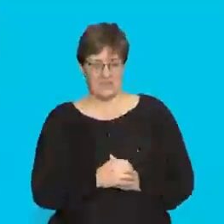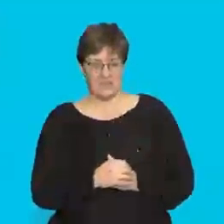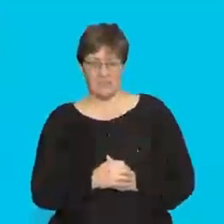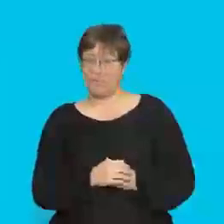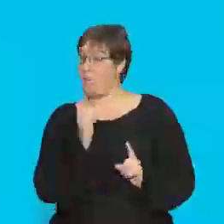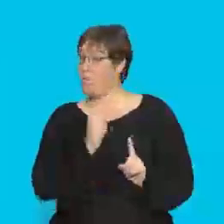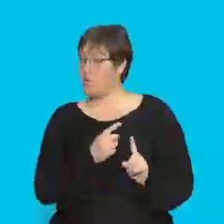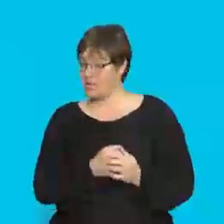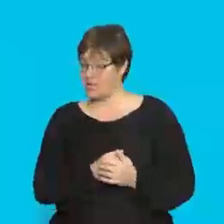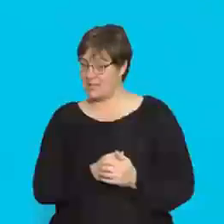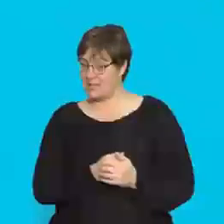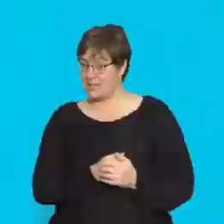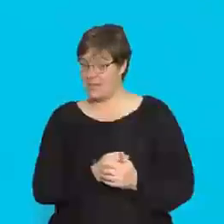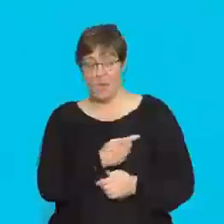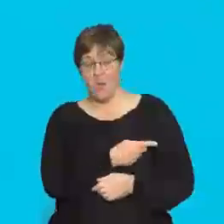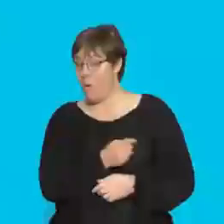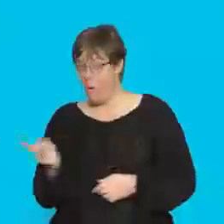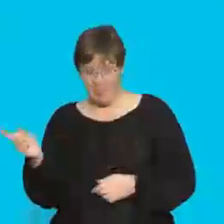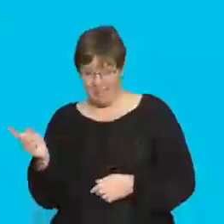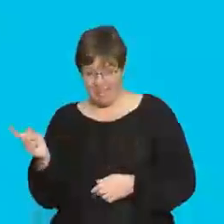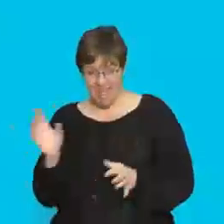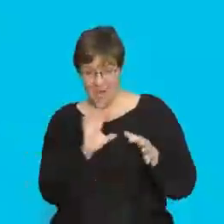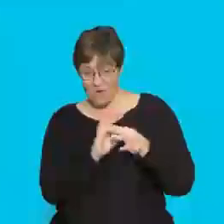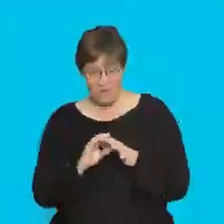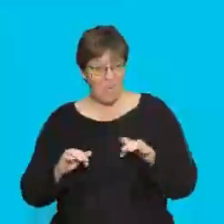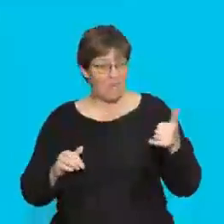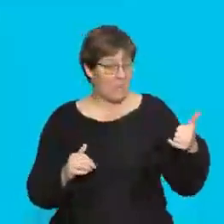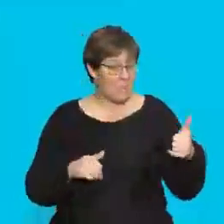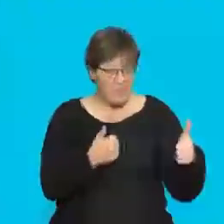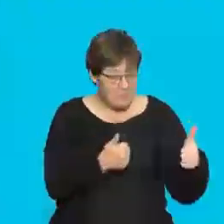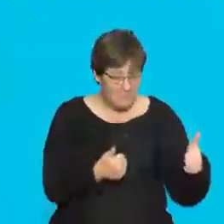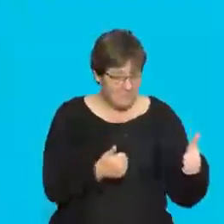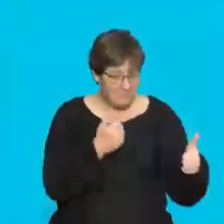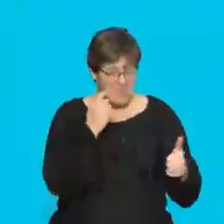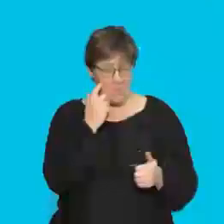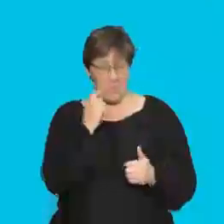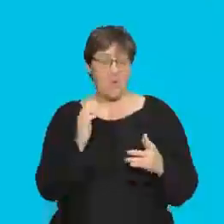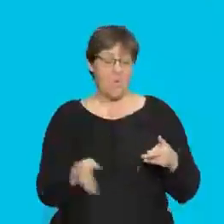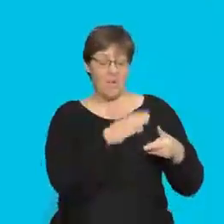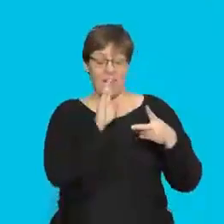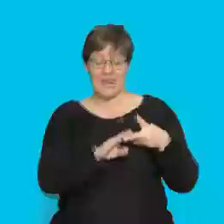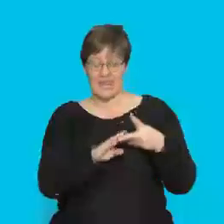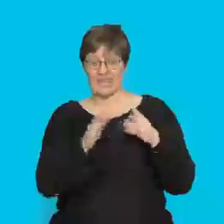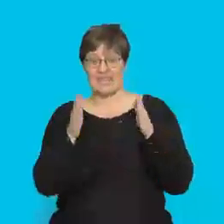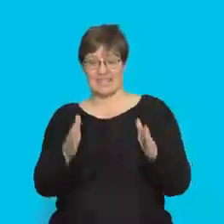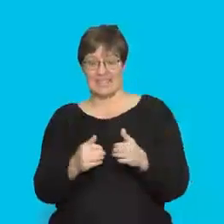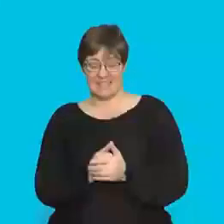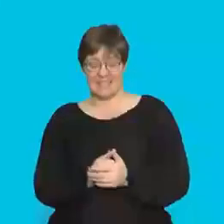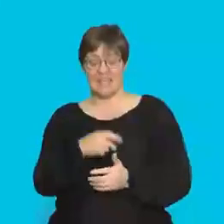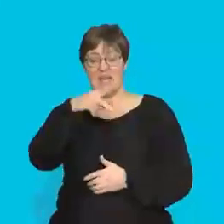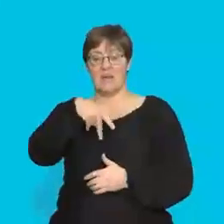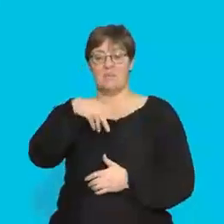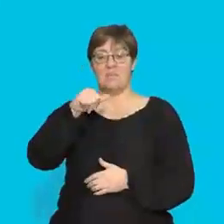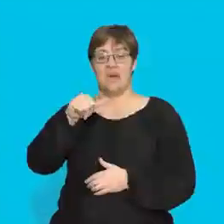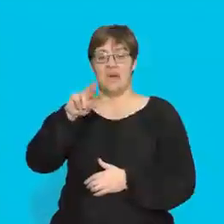relationship. But I warned you, not all symbiotic relationships are thumbs up, thumbs up. So welcome